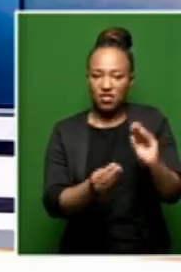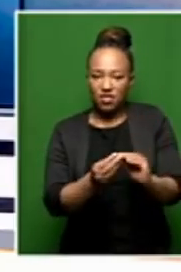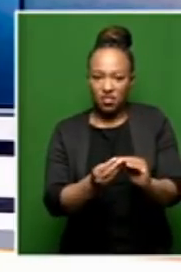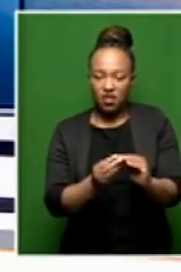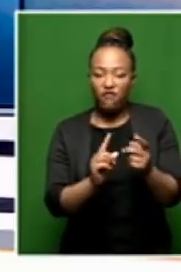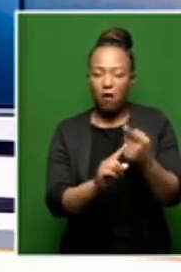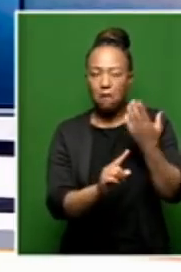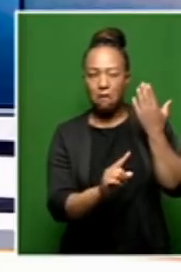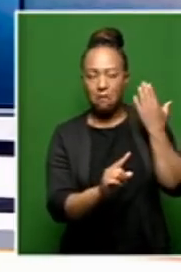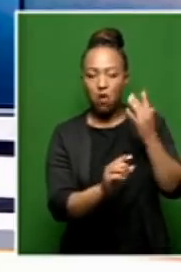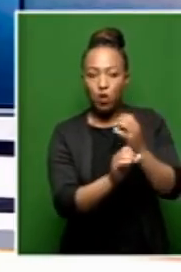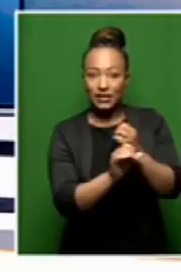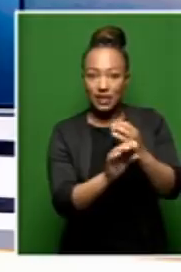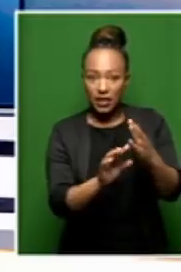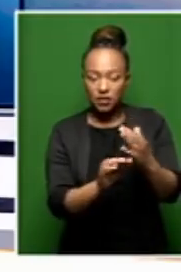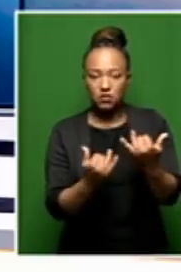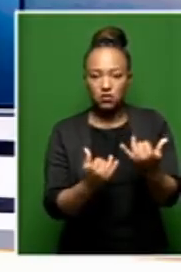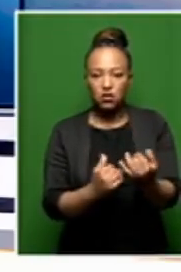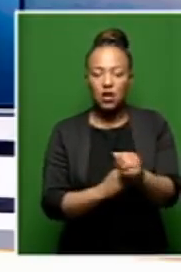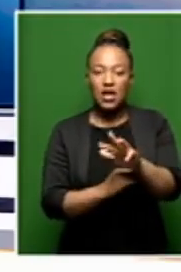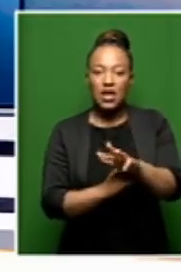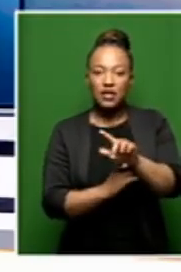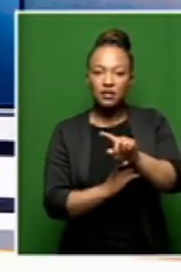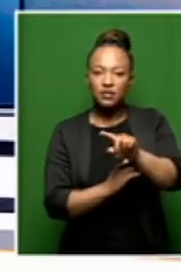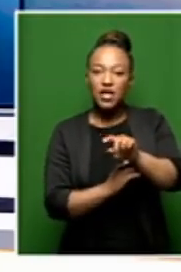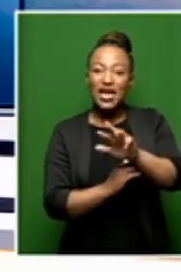since the start of the pandemic now stands at